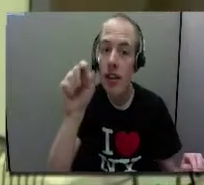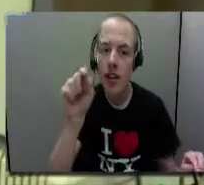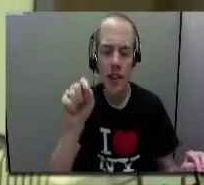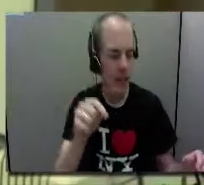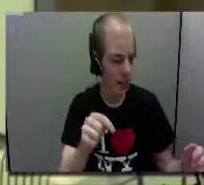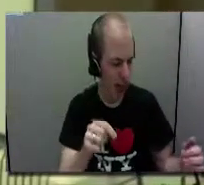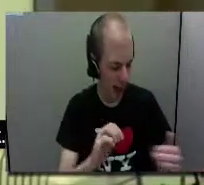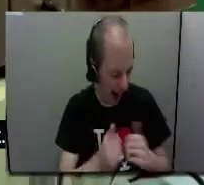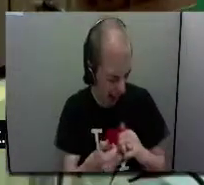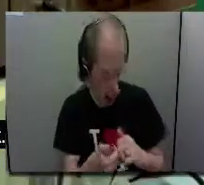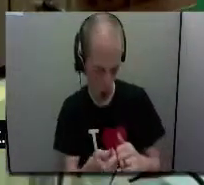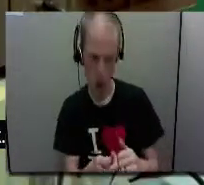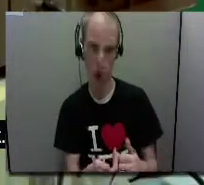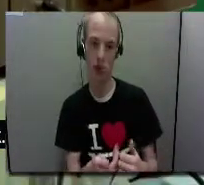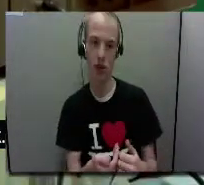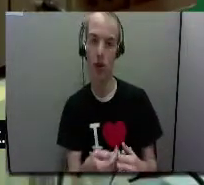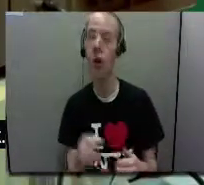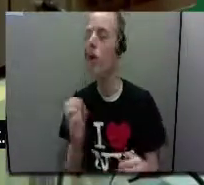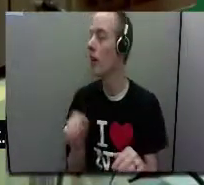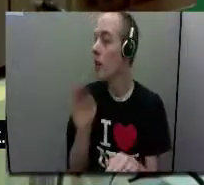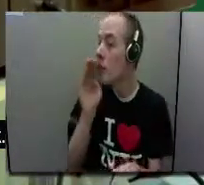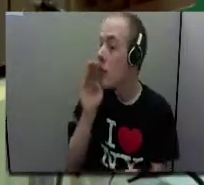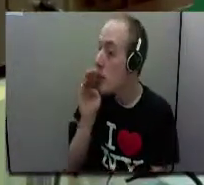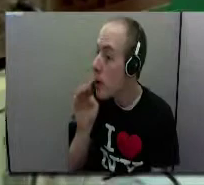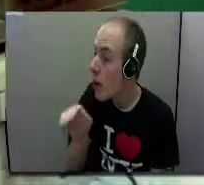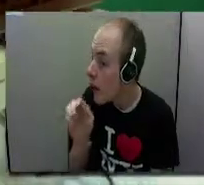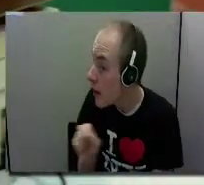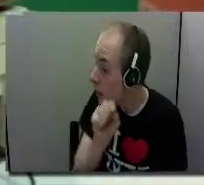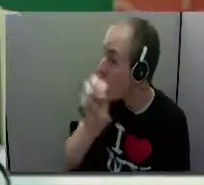How do I do this? It's in the back.